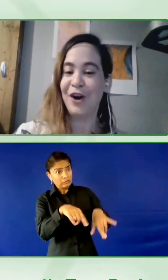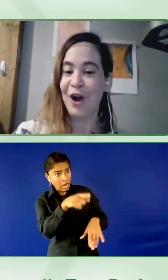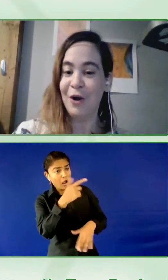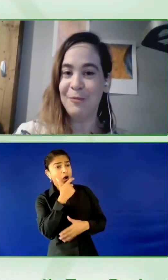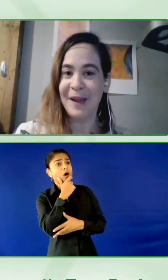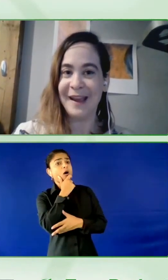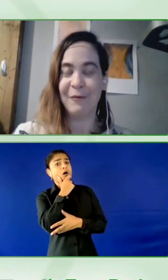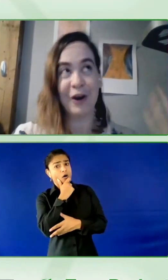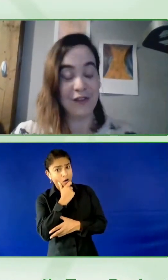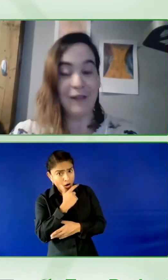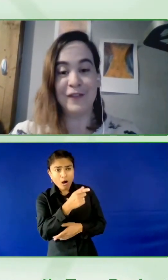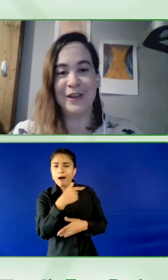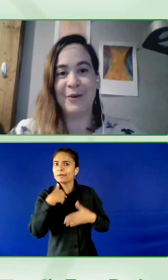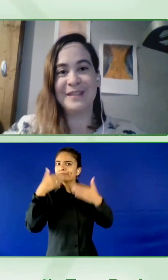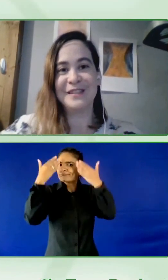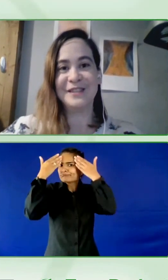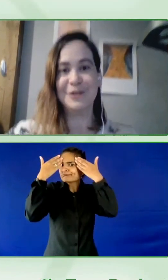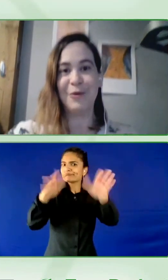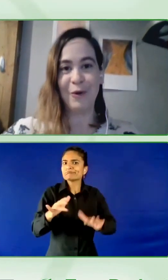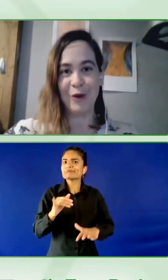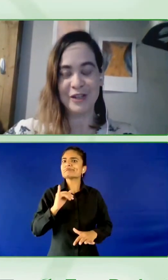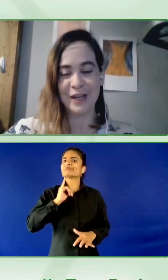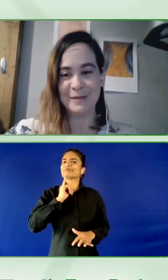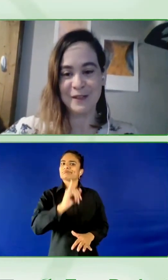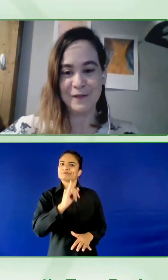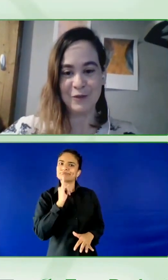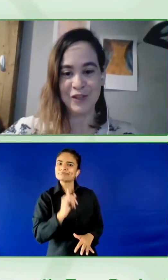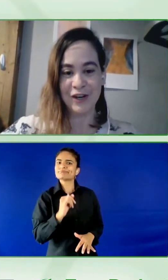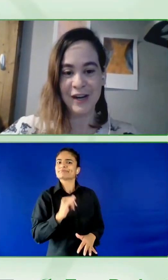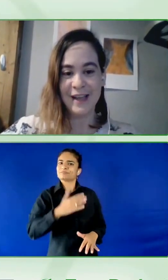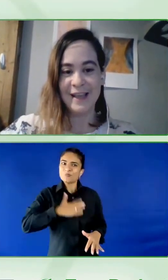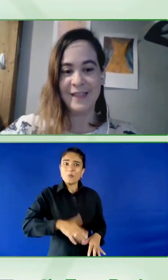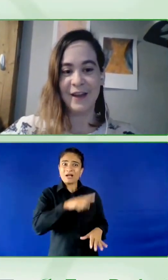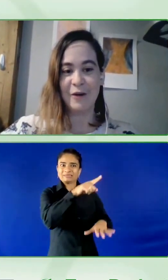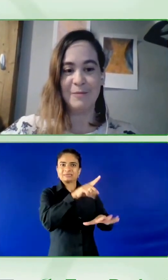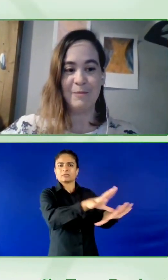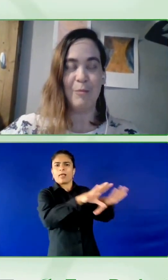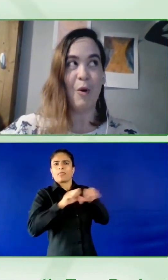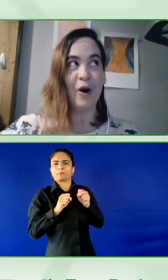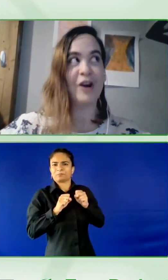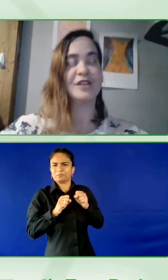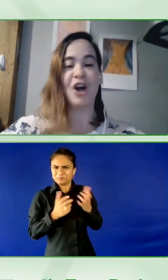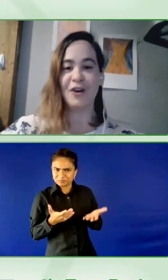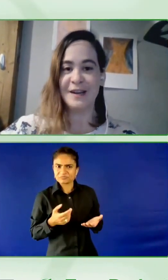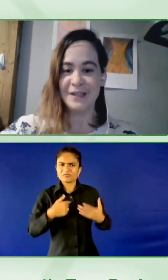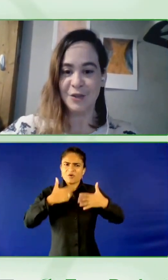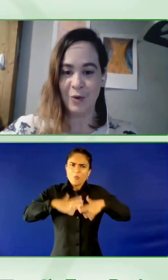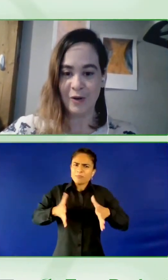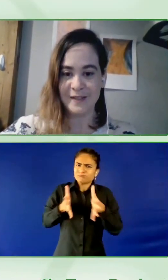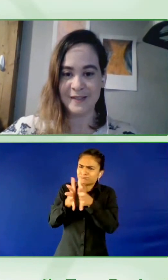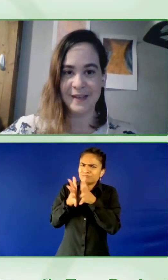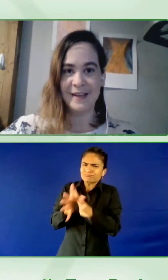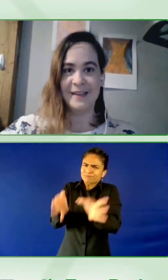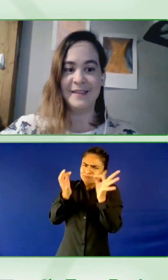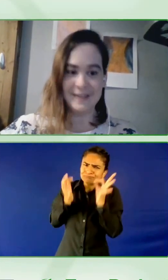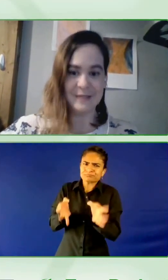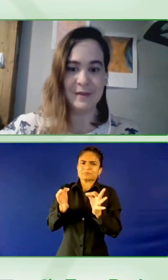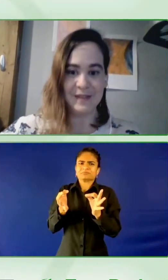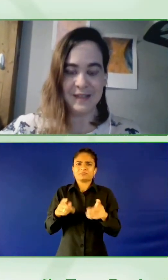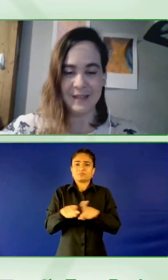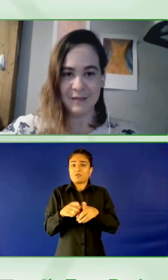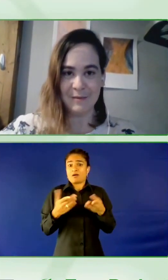then we're definitely going to do more workshops in the future that are more targeted towards